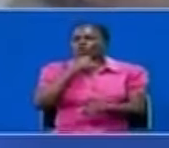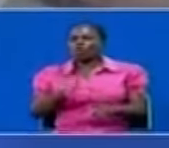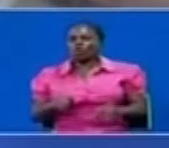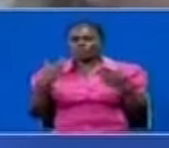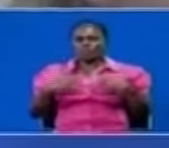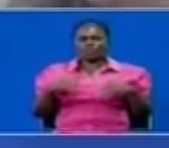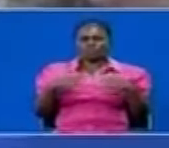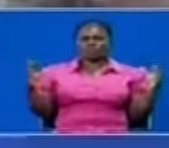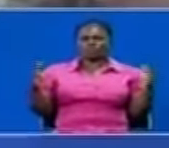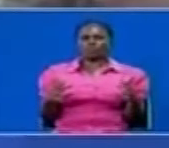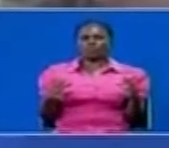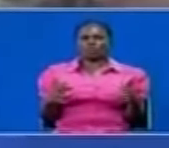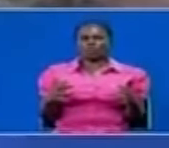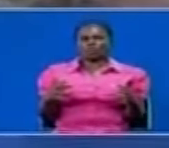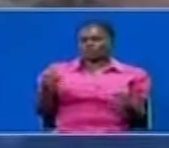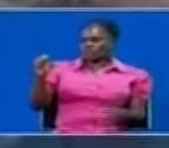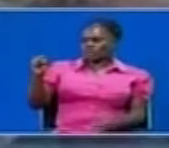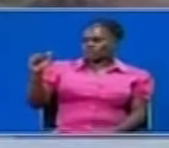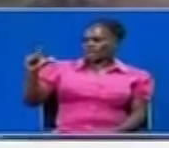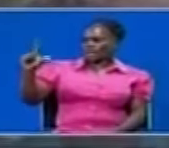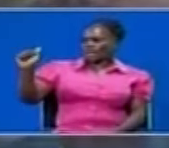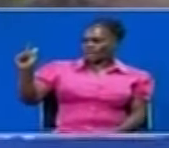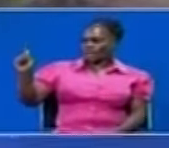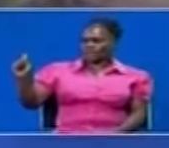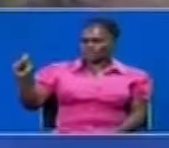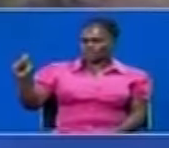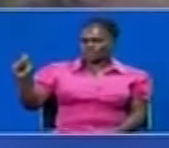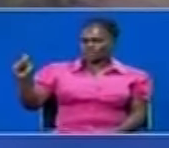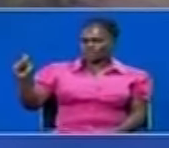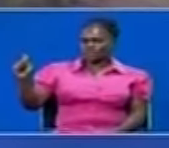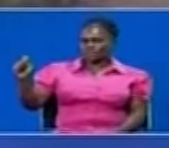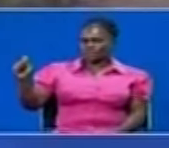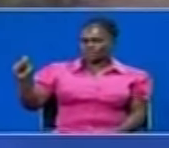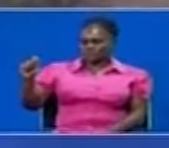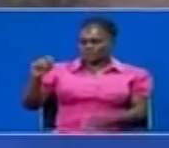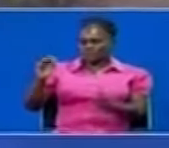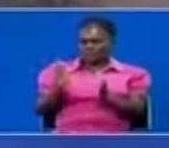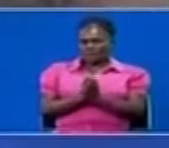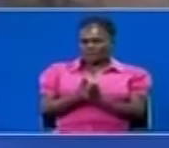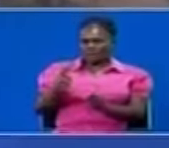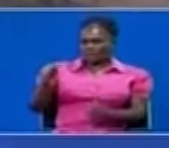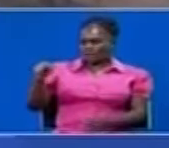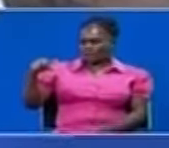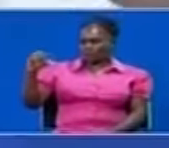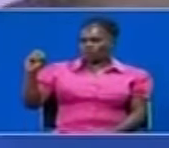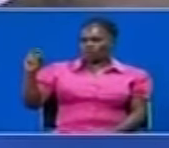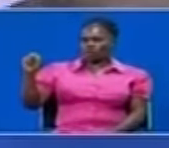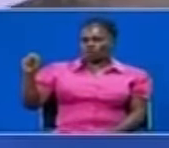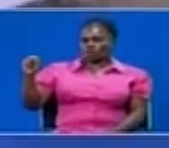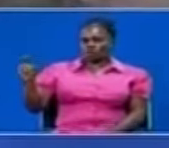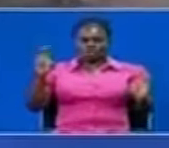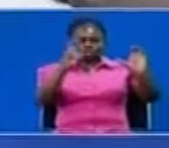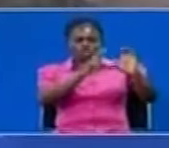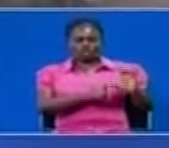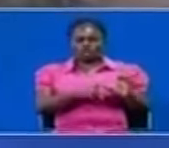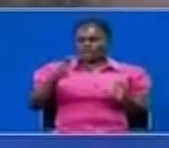Ruto, na Nick Salat, na Ngong, na Gideon Moi, waungane na